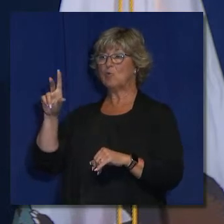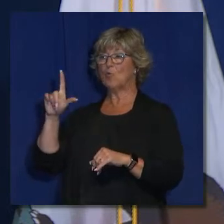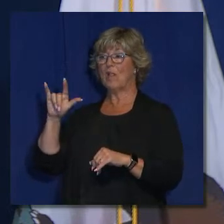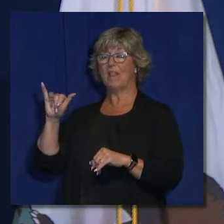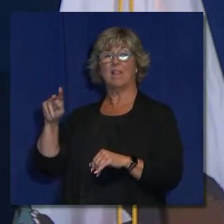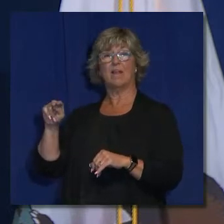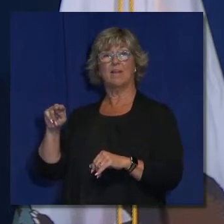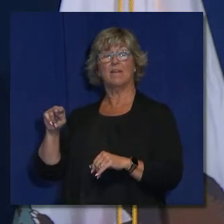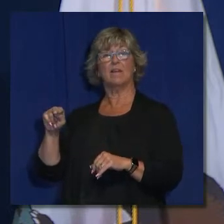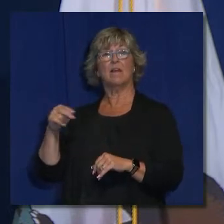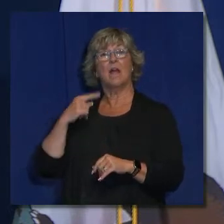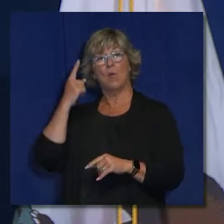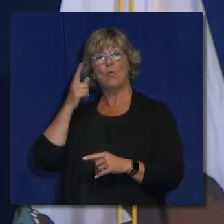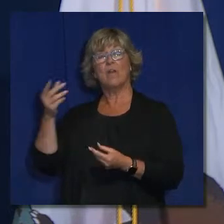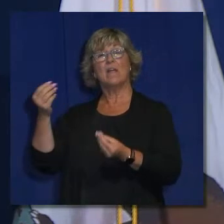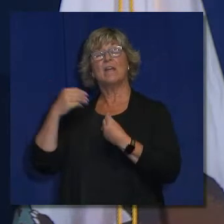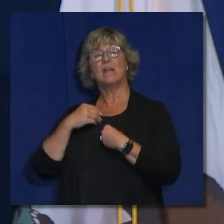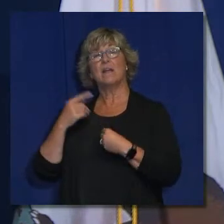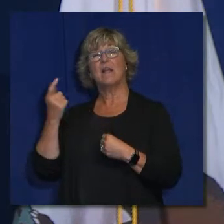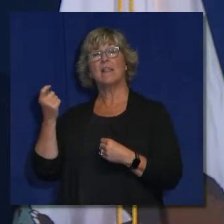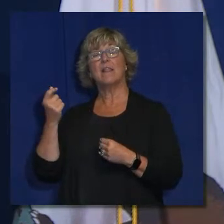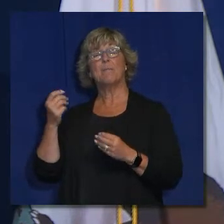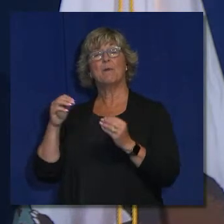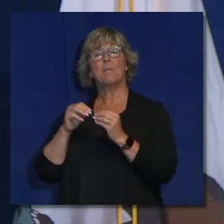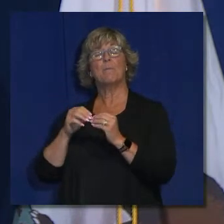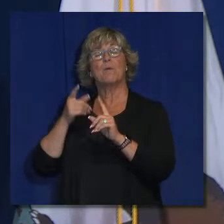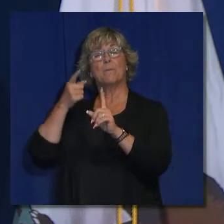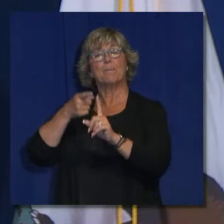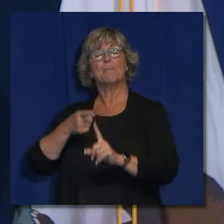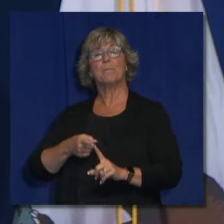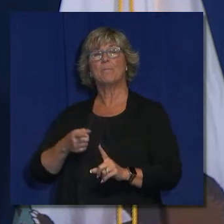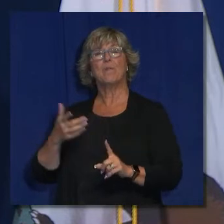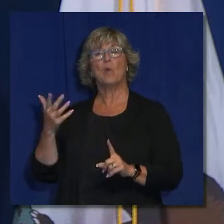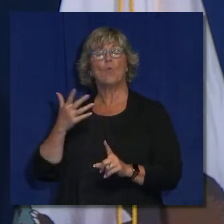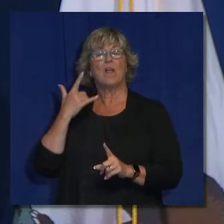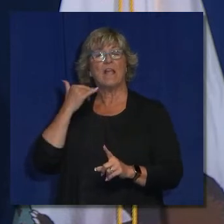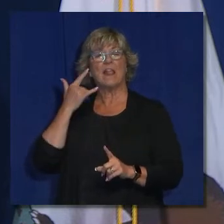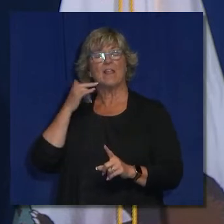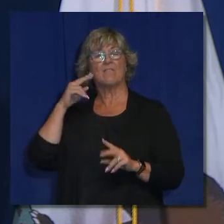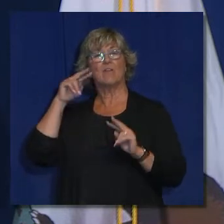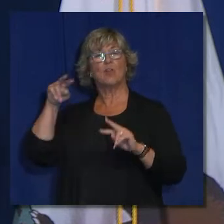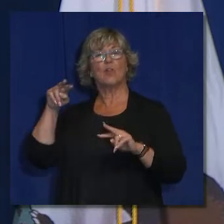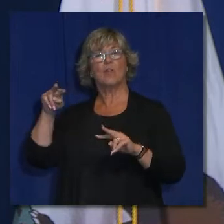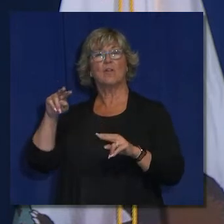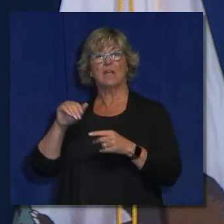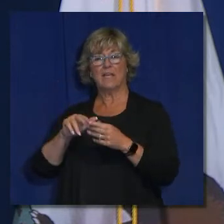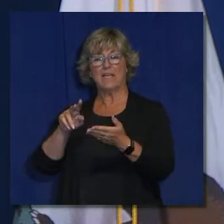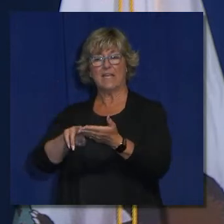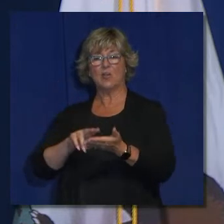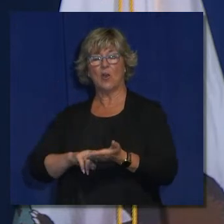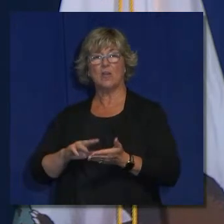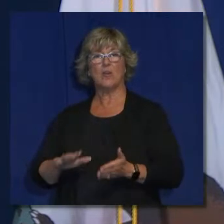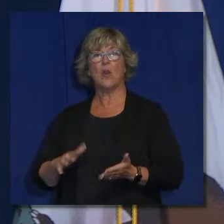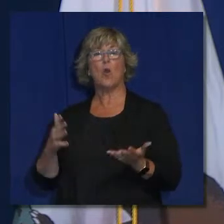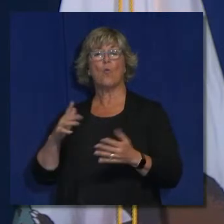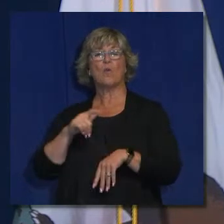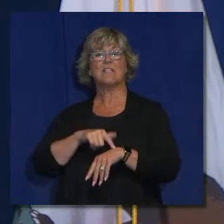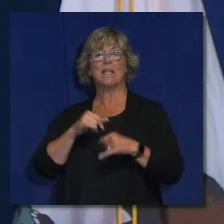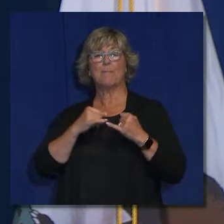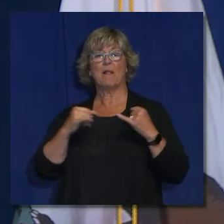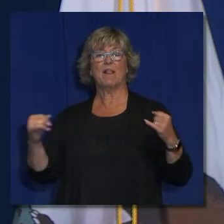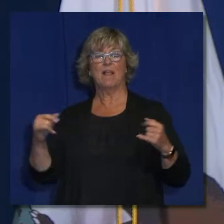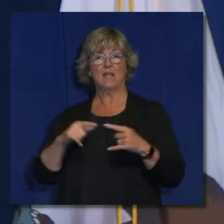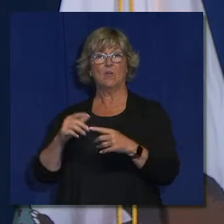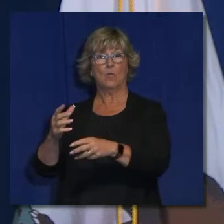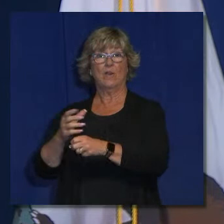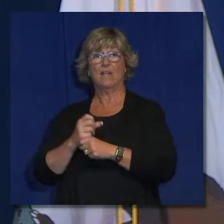about in the past, and I'm wondering if you could give us a little bit more detail. What is California looking for in a contractor, and what's the timeline to try